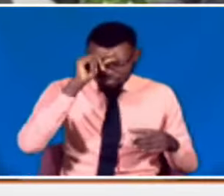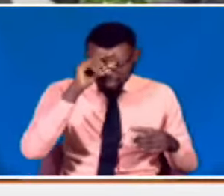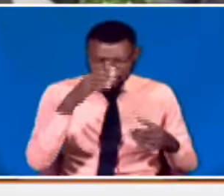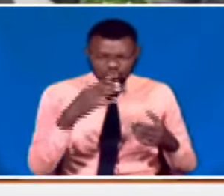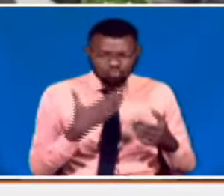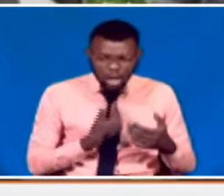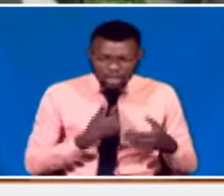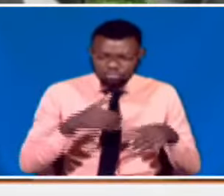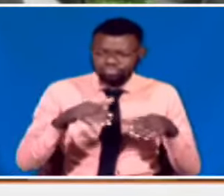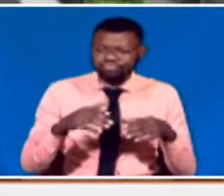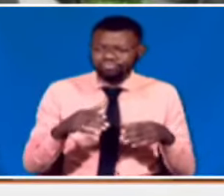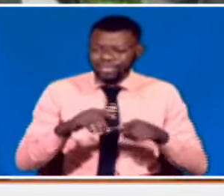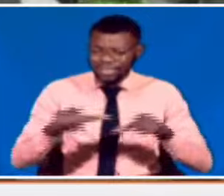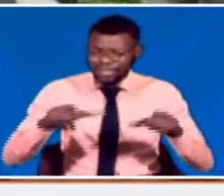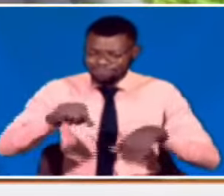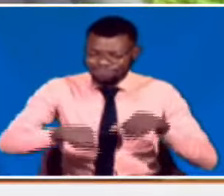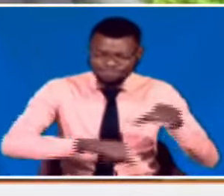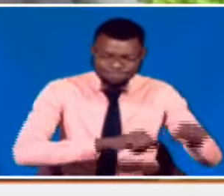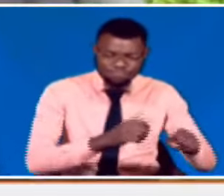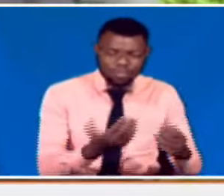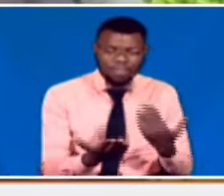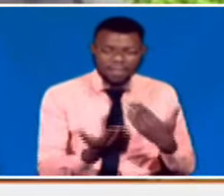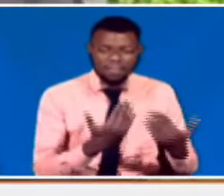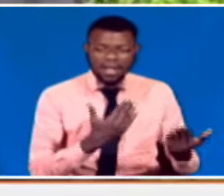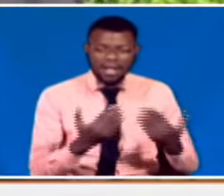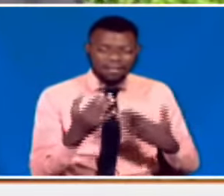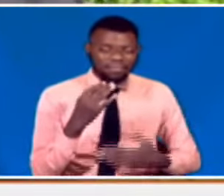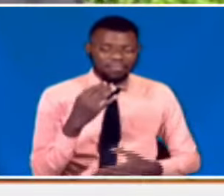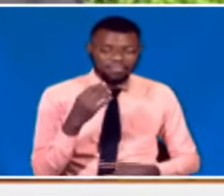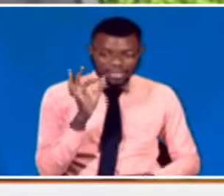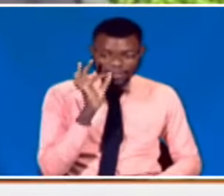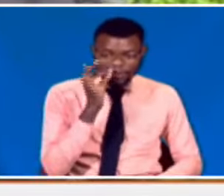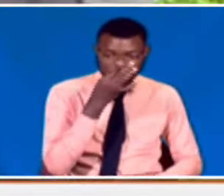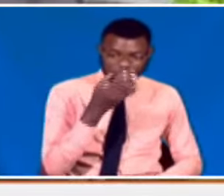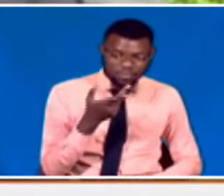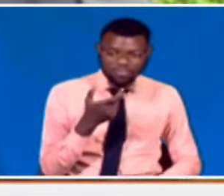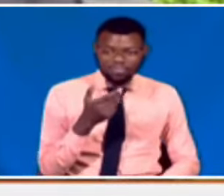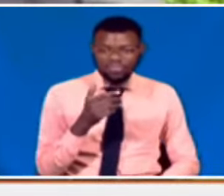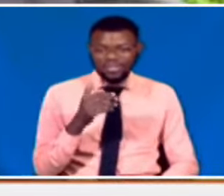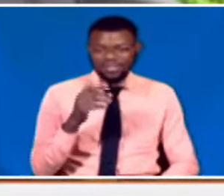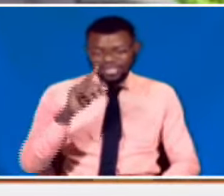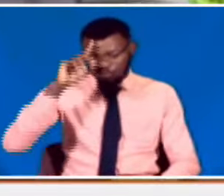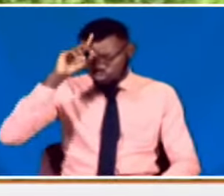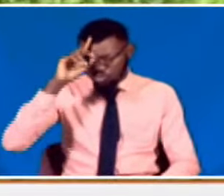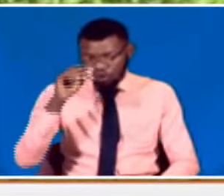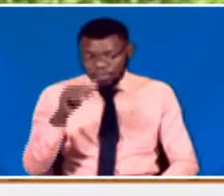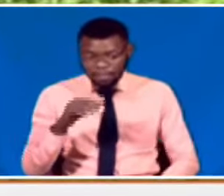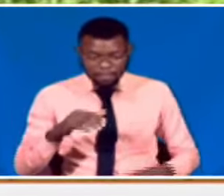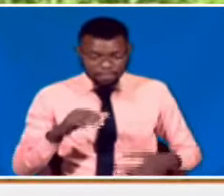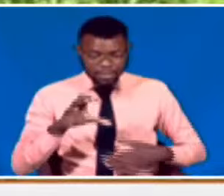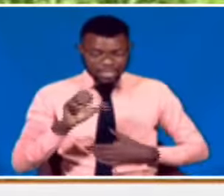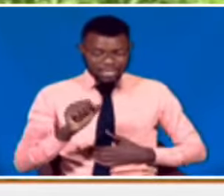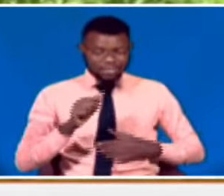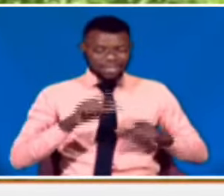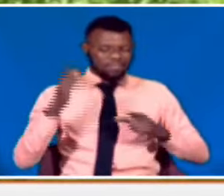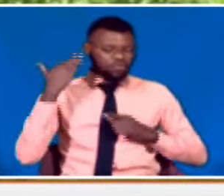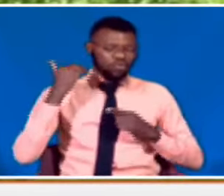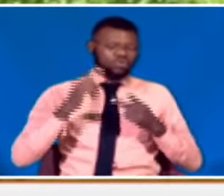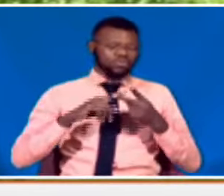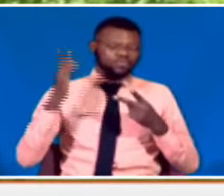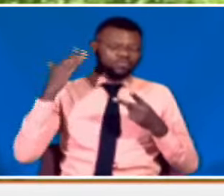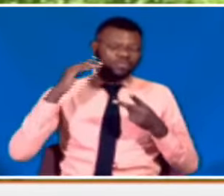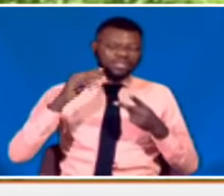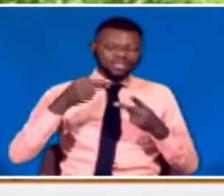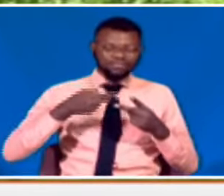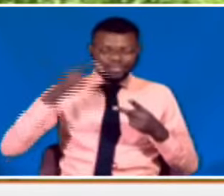Nyahururu, Nyeri and Nanyuki are former top state officials, including a former CS for lands, a former High Court judge, a